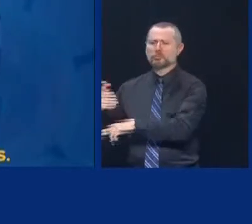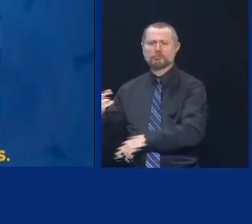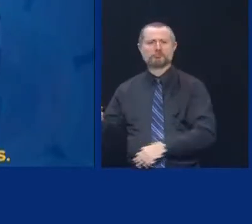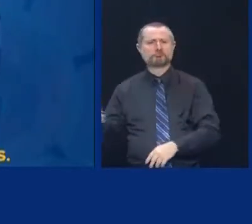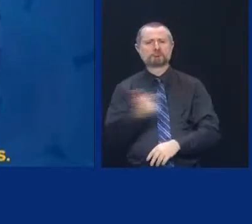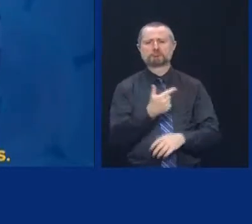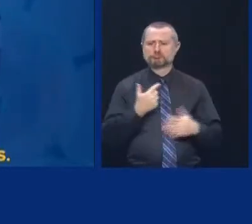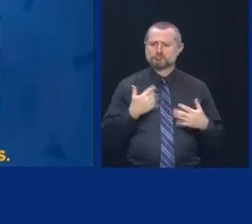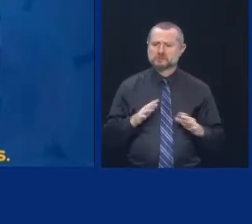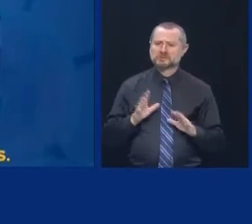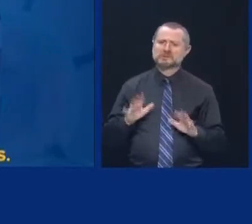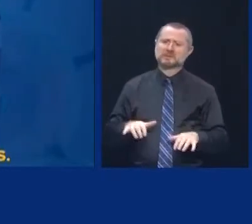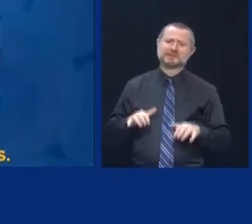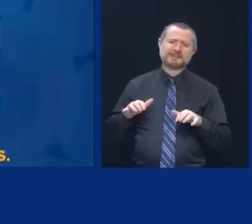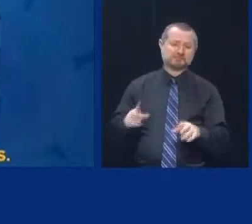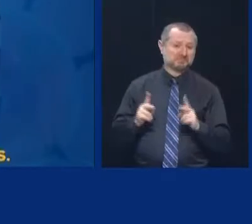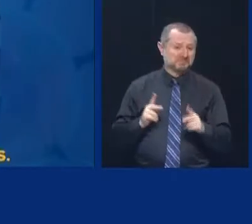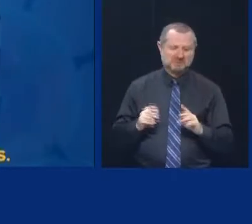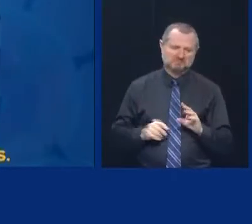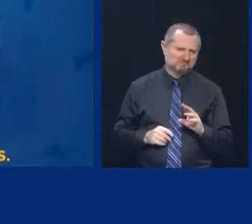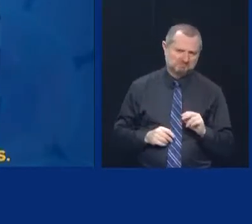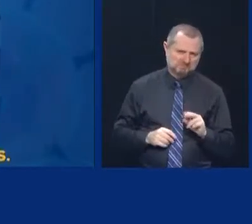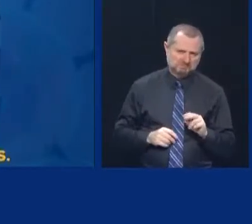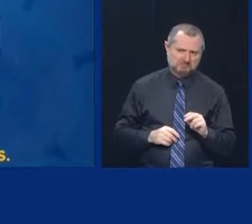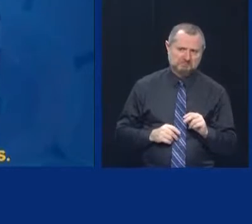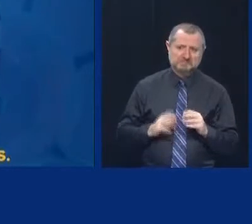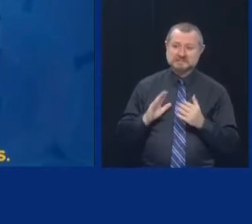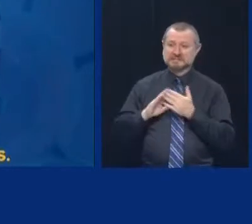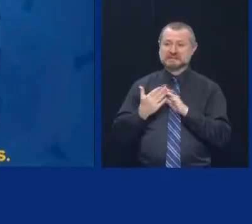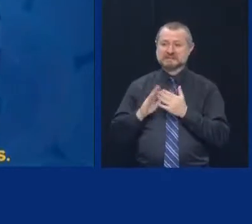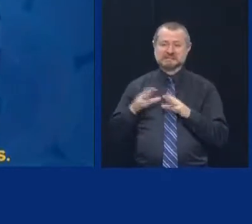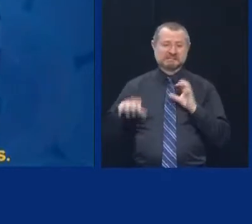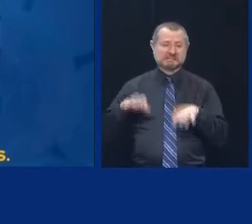density, less urban,